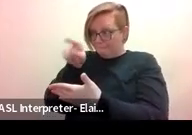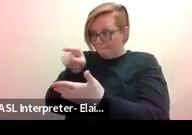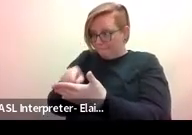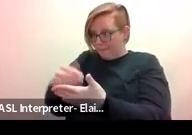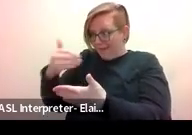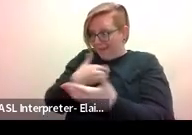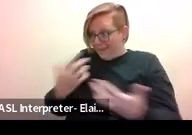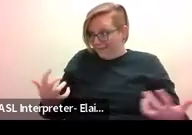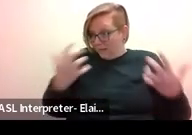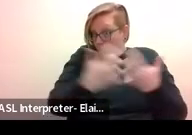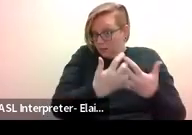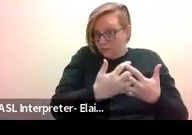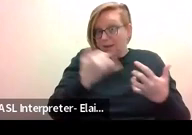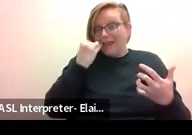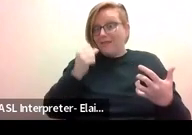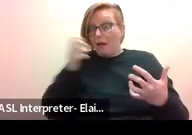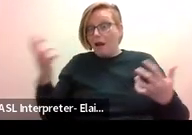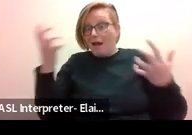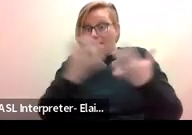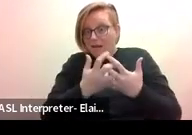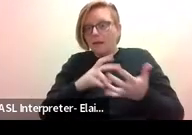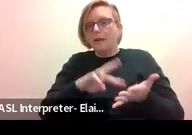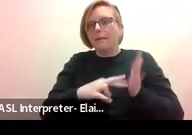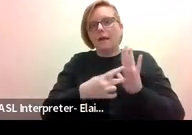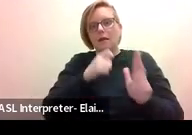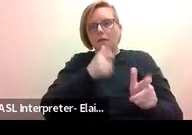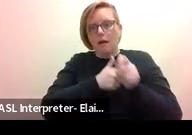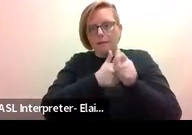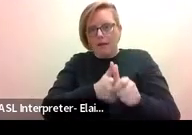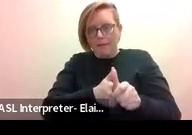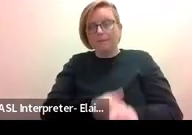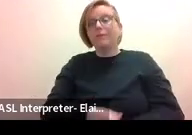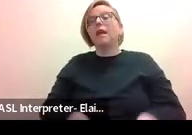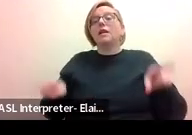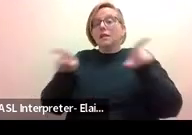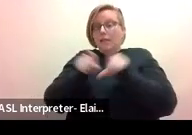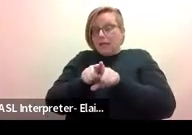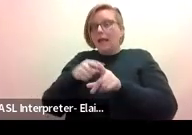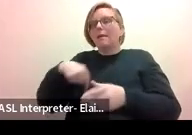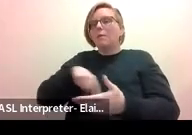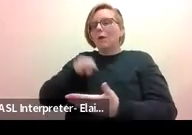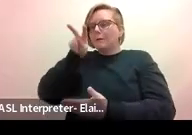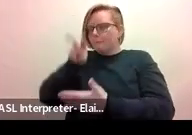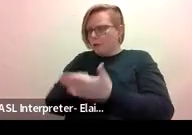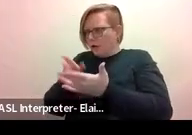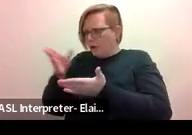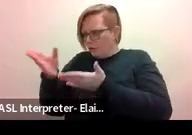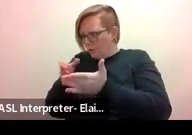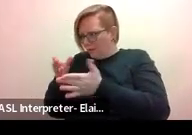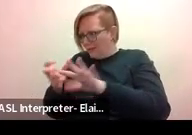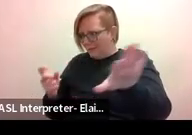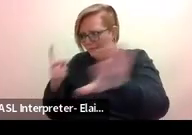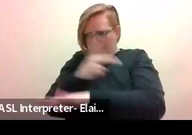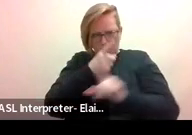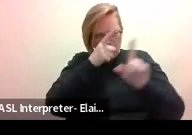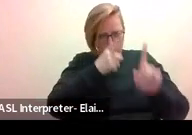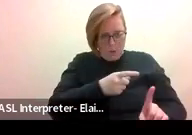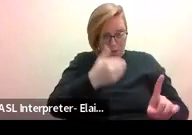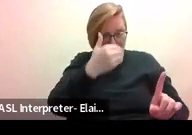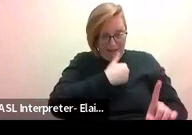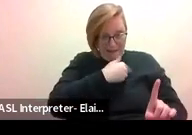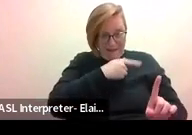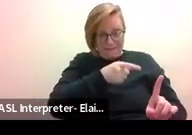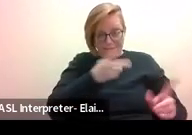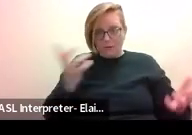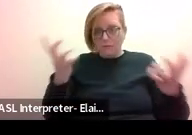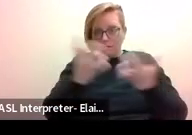there. Then we would do the same, looking at the services, we see these listed and we would go back to the goal and be like, all right,